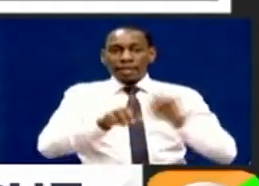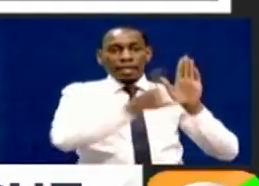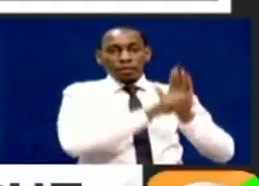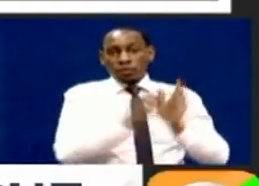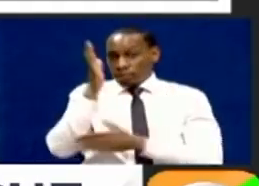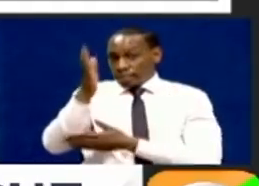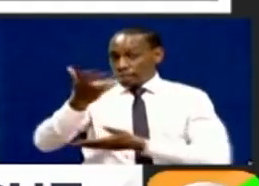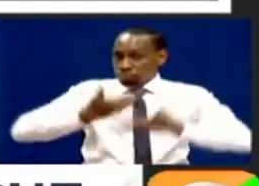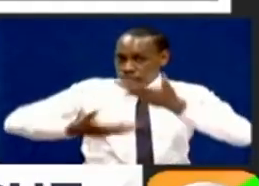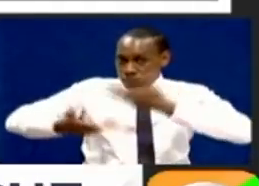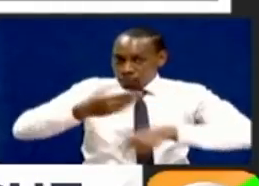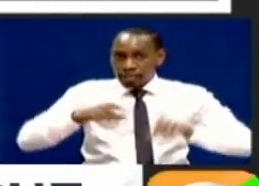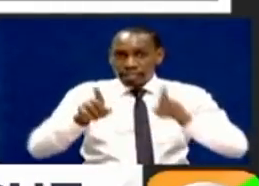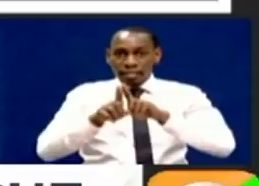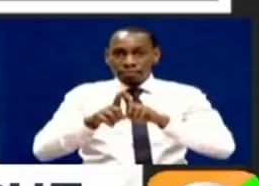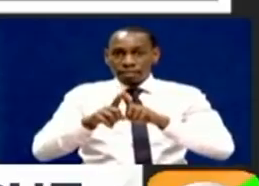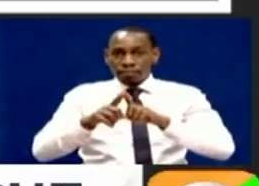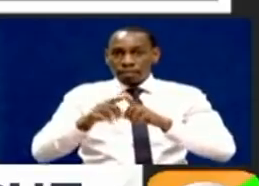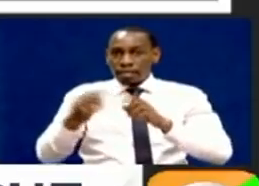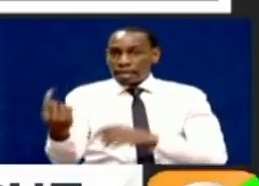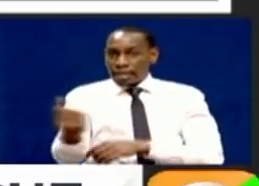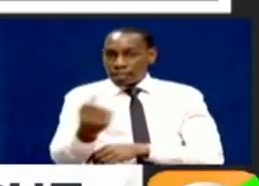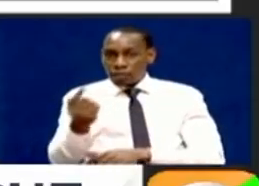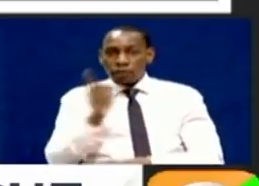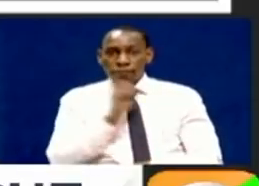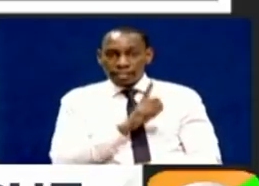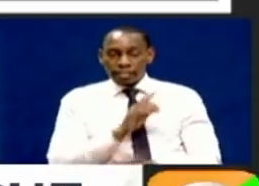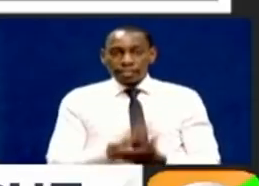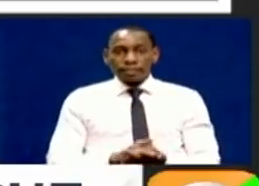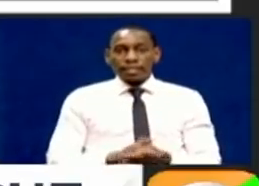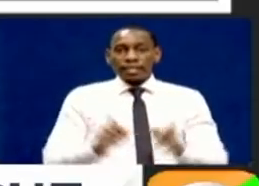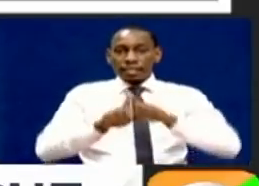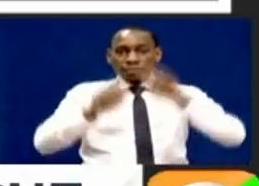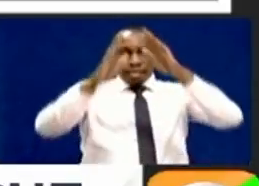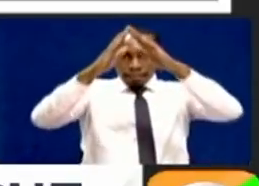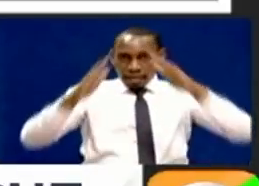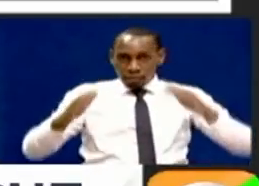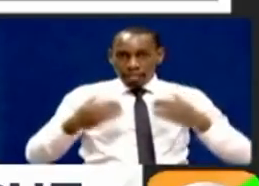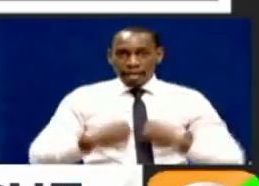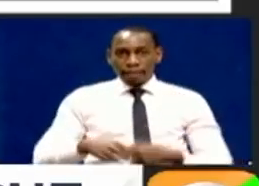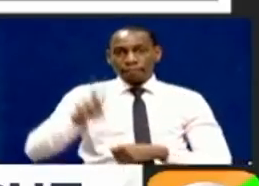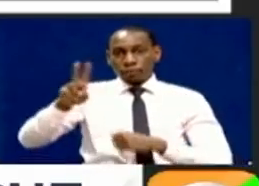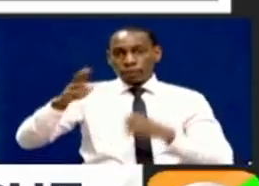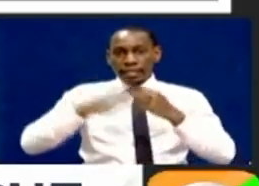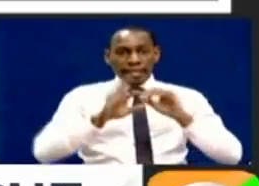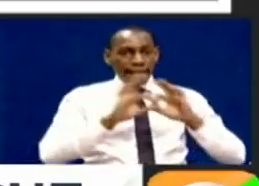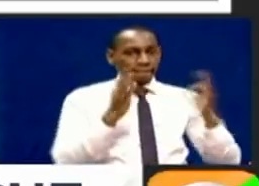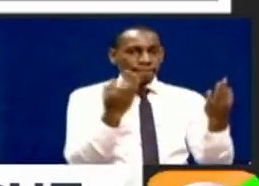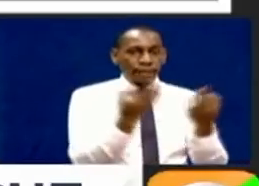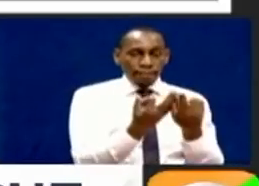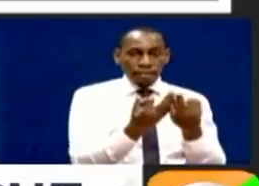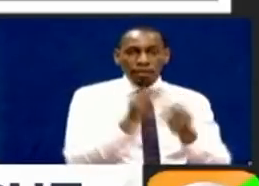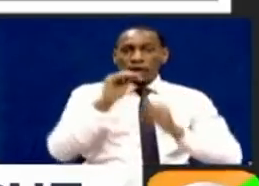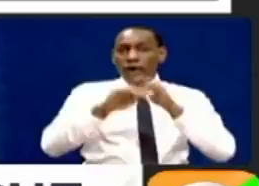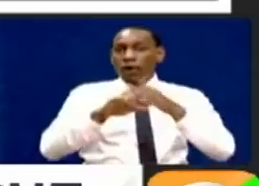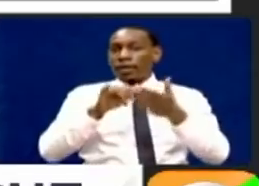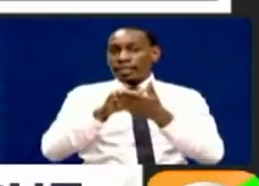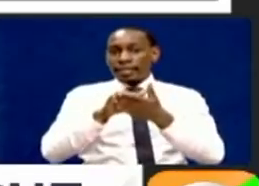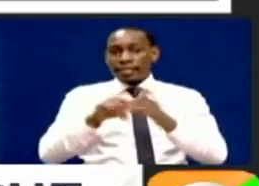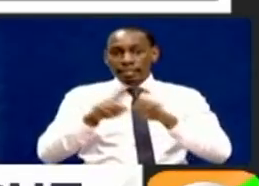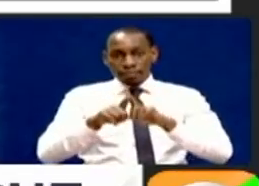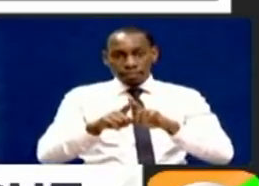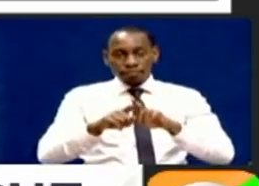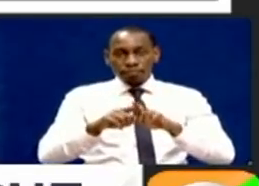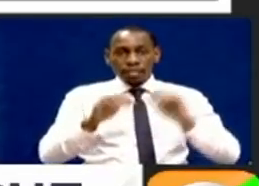direct contacts and have been put in isolation. The apartment block has 29 families, all of whom have been put